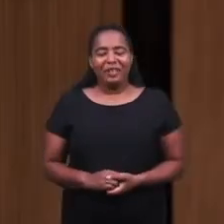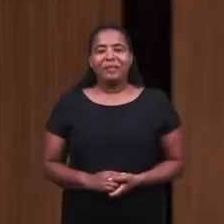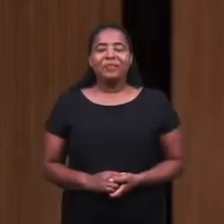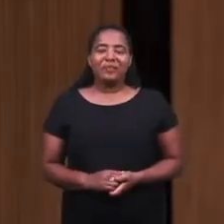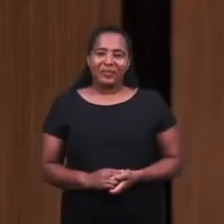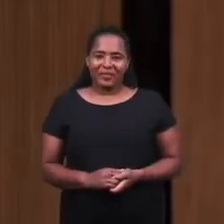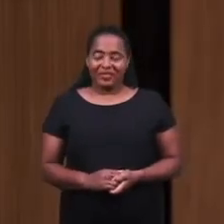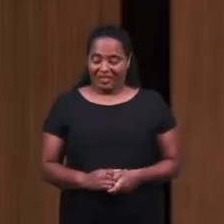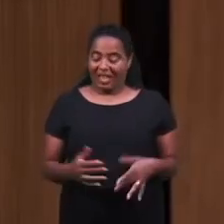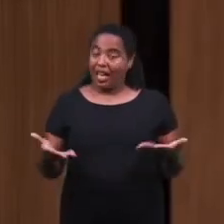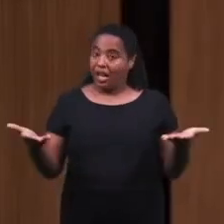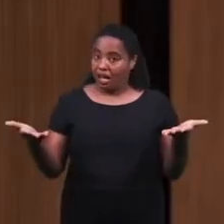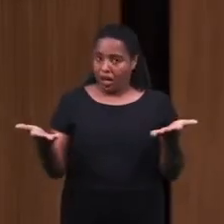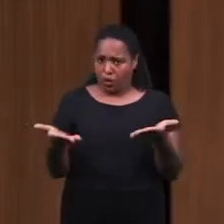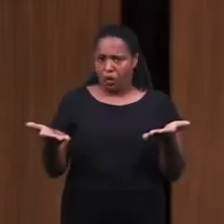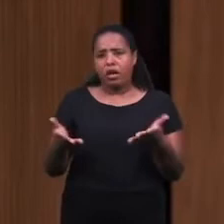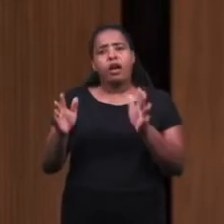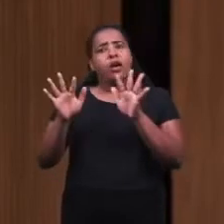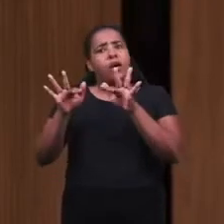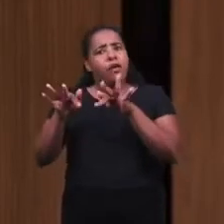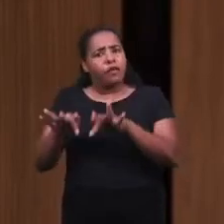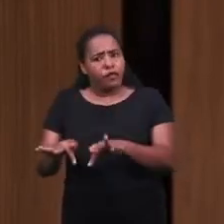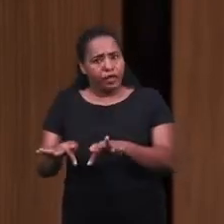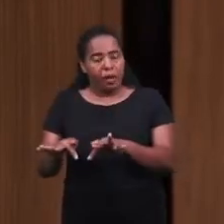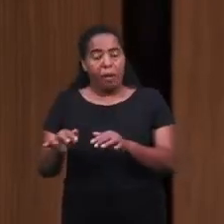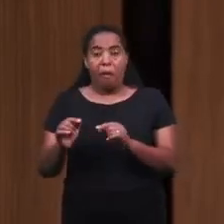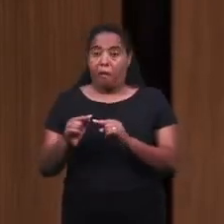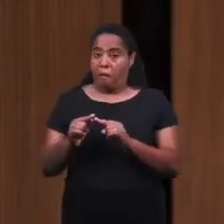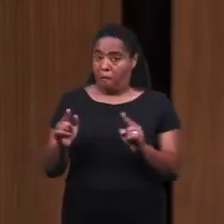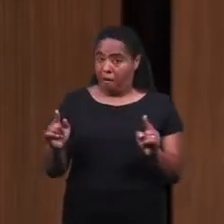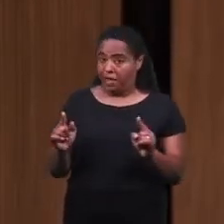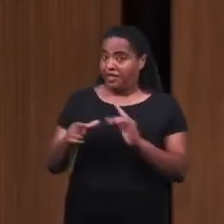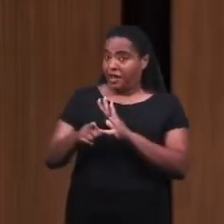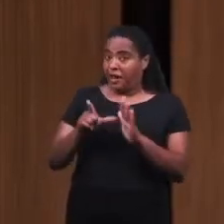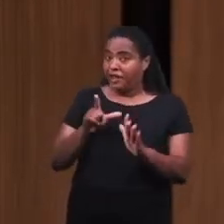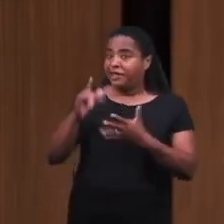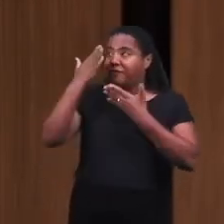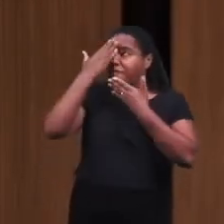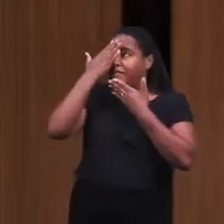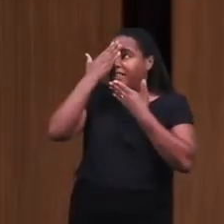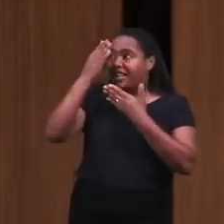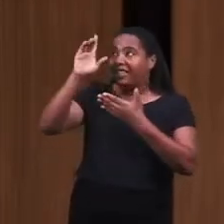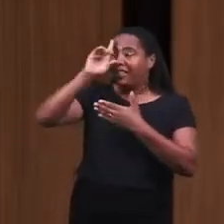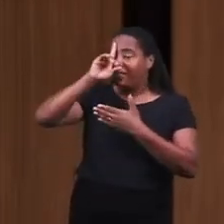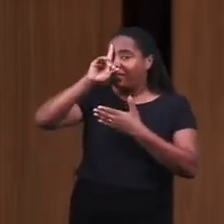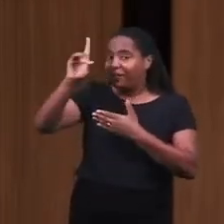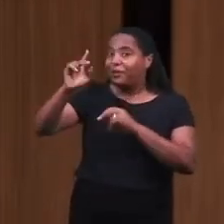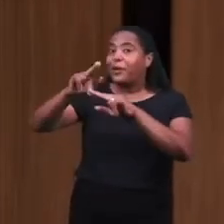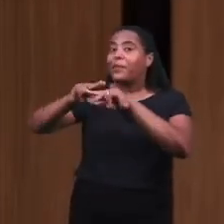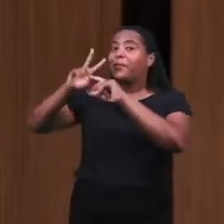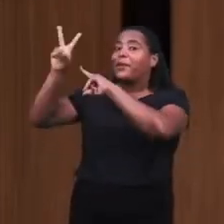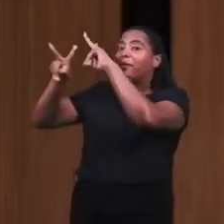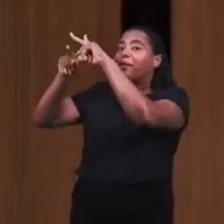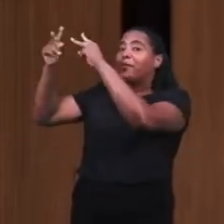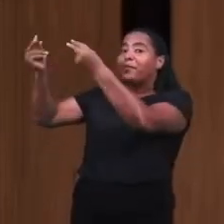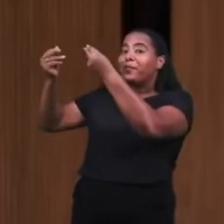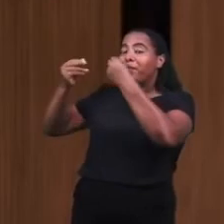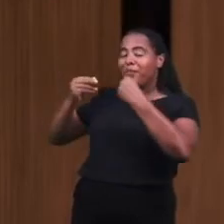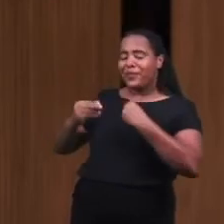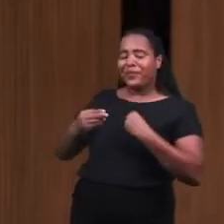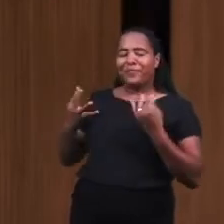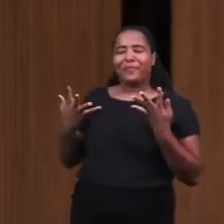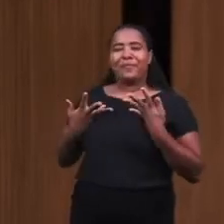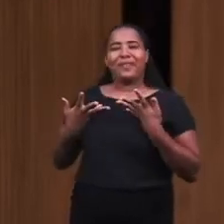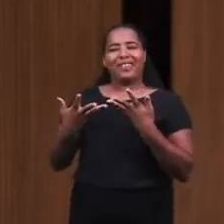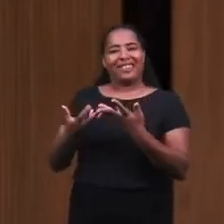And now, we're going to end glorifying the Lord for this amazing gift, this amazing